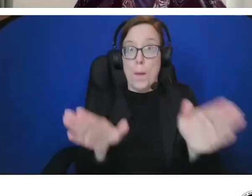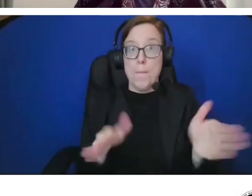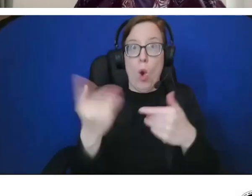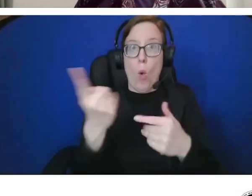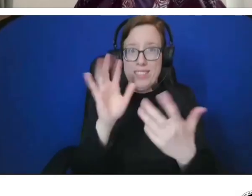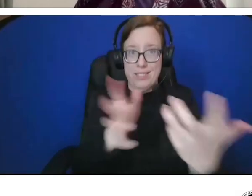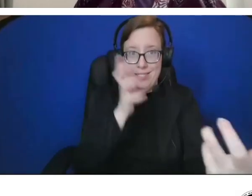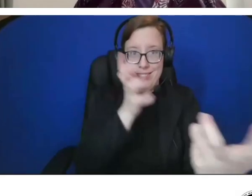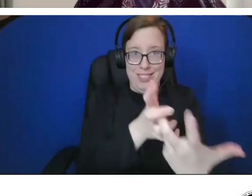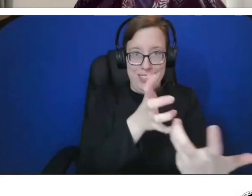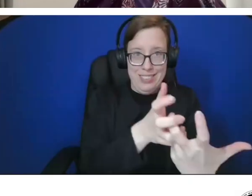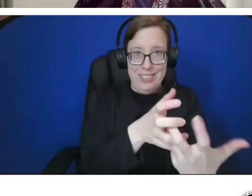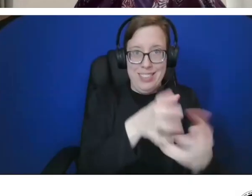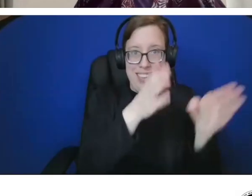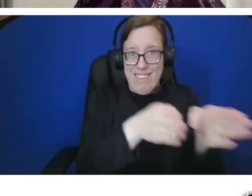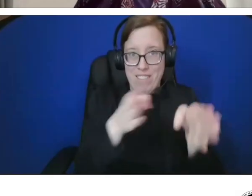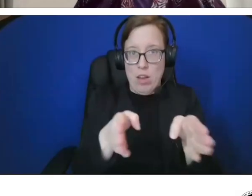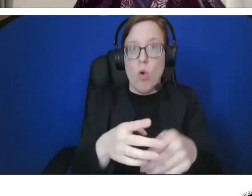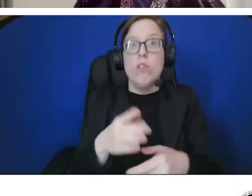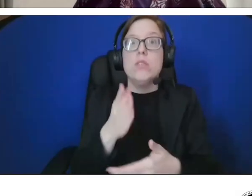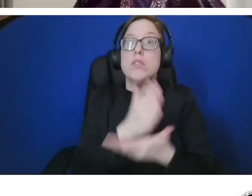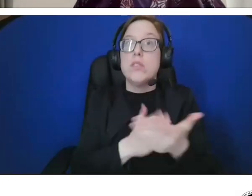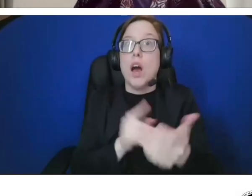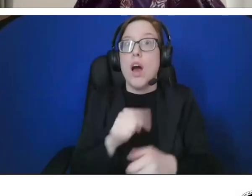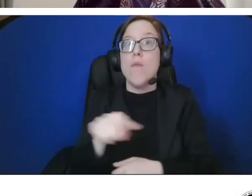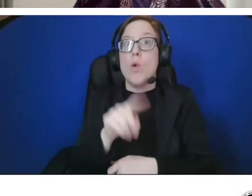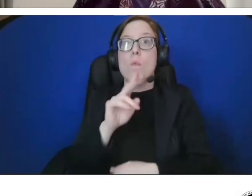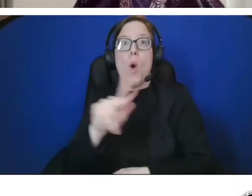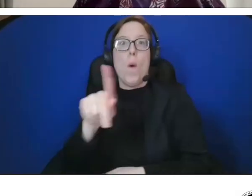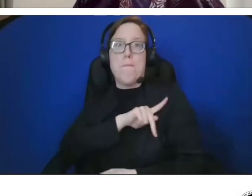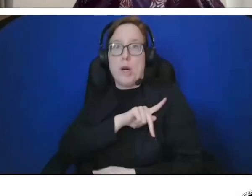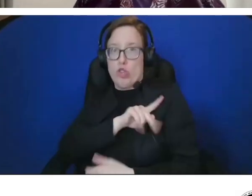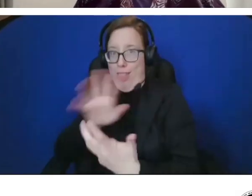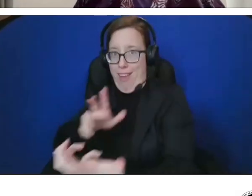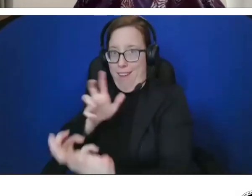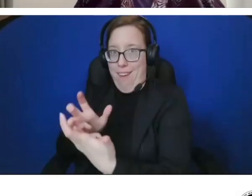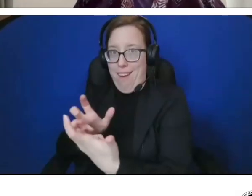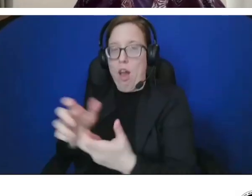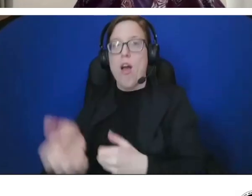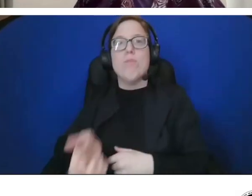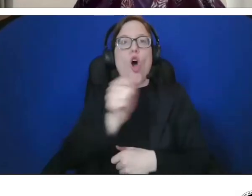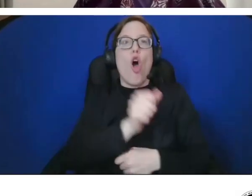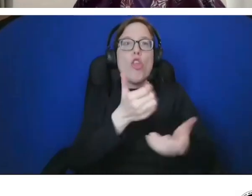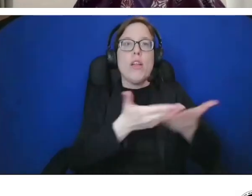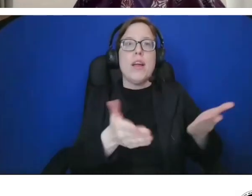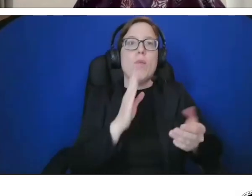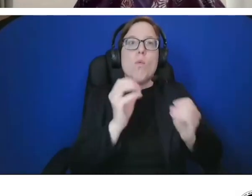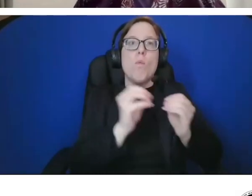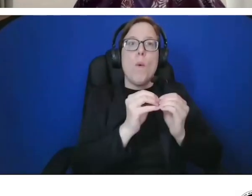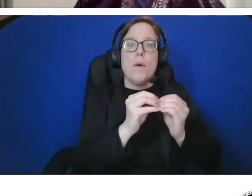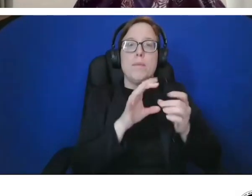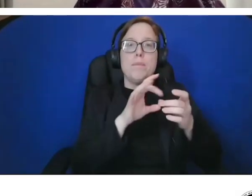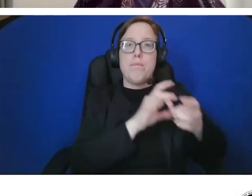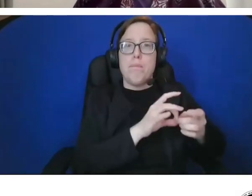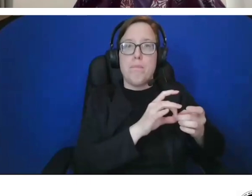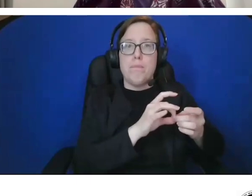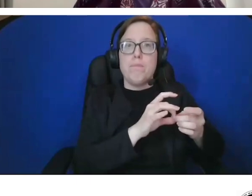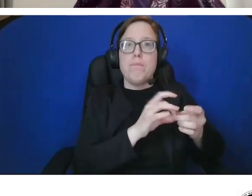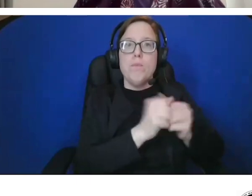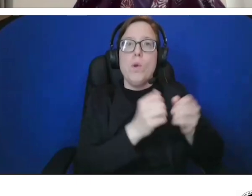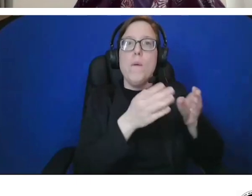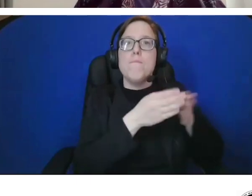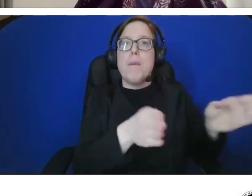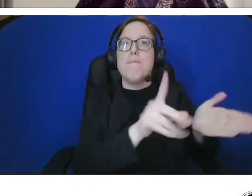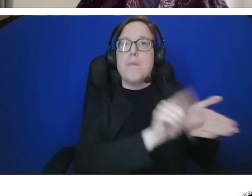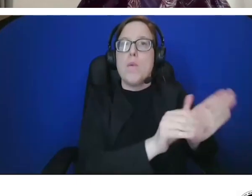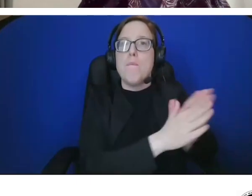always individualized. Only some of them will be personalized. Others will be used, they'll be paired with